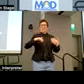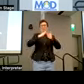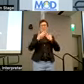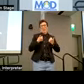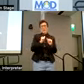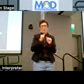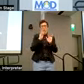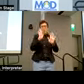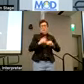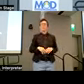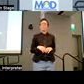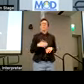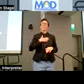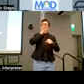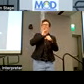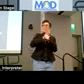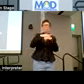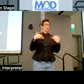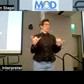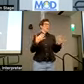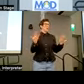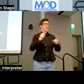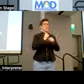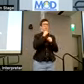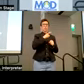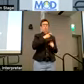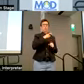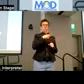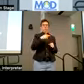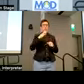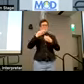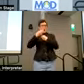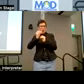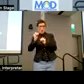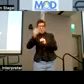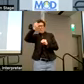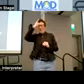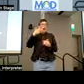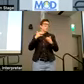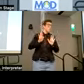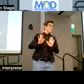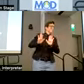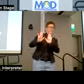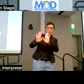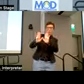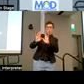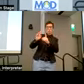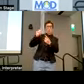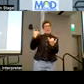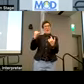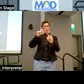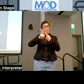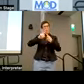effort. So, you know, my commitment today is to make sure that everybody understands my office. I'm going to do everything I can possible between now and December,